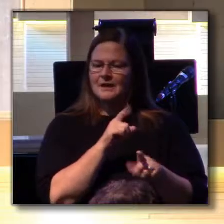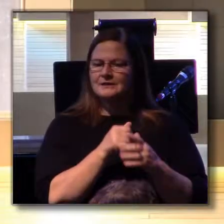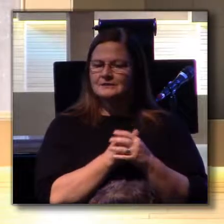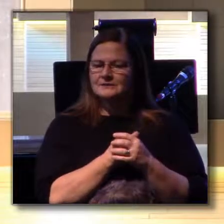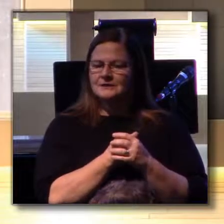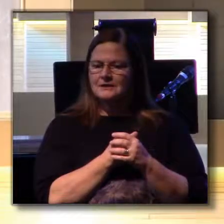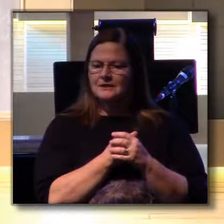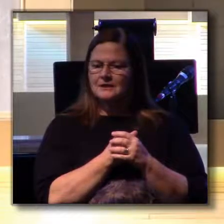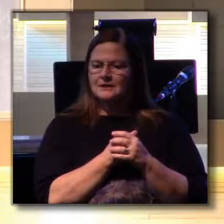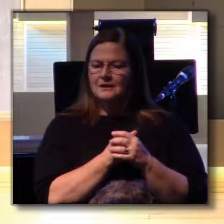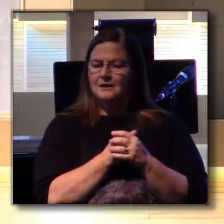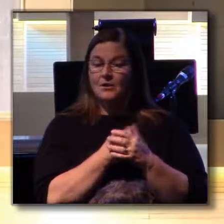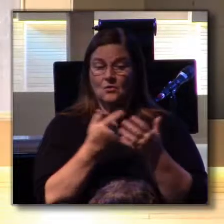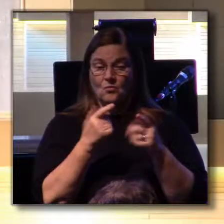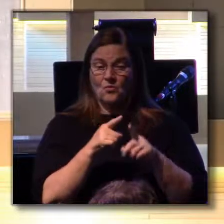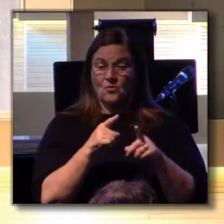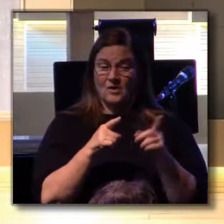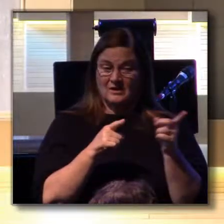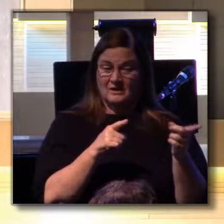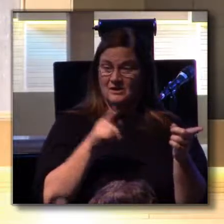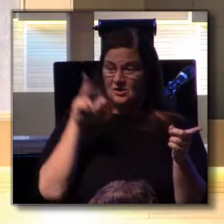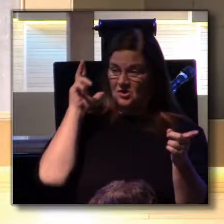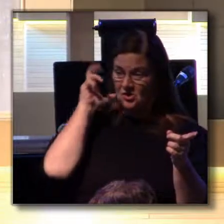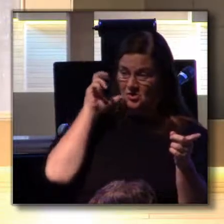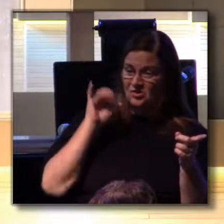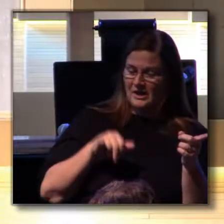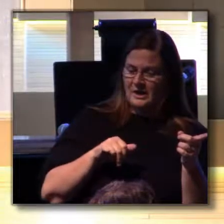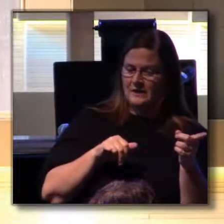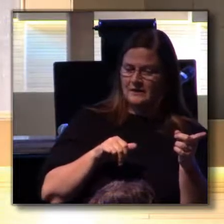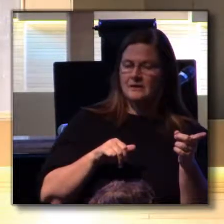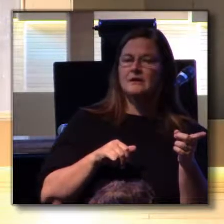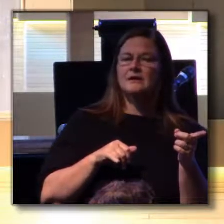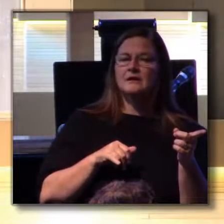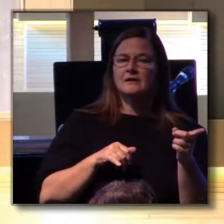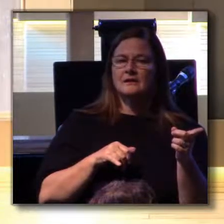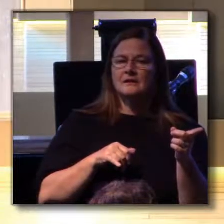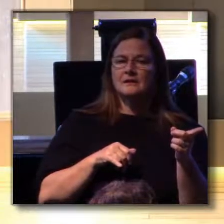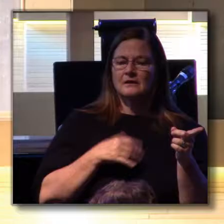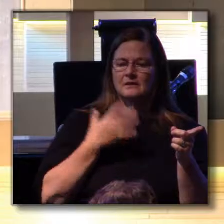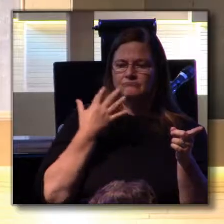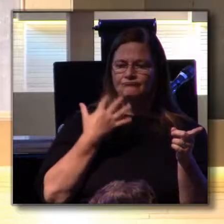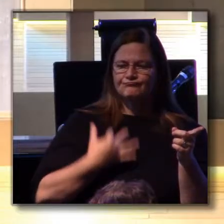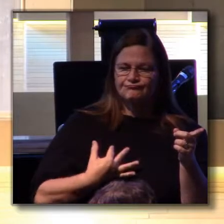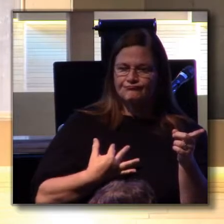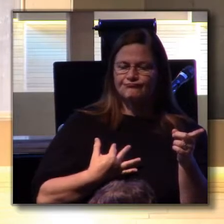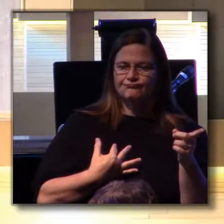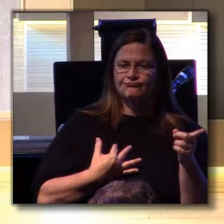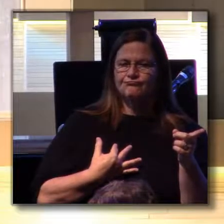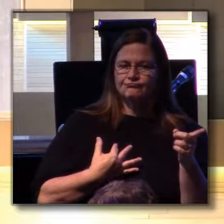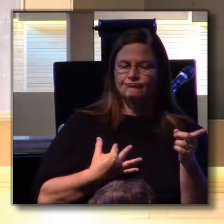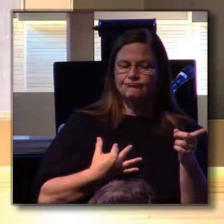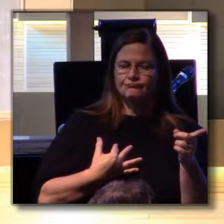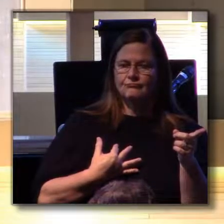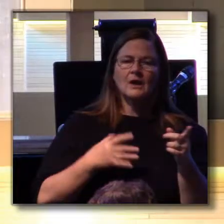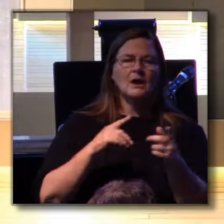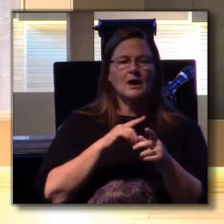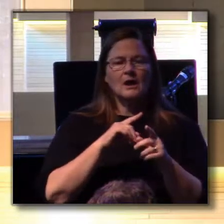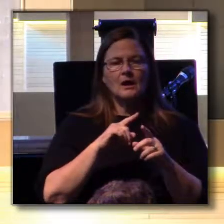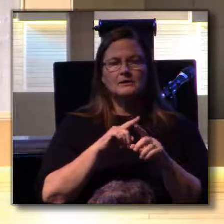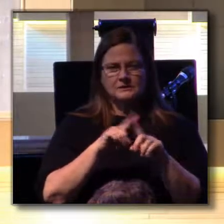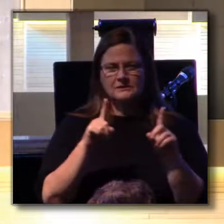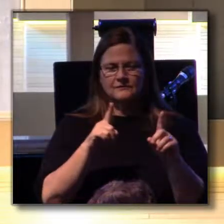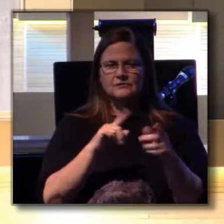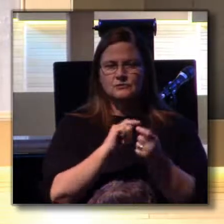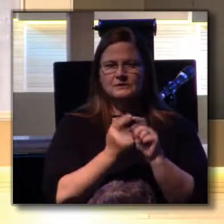these words, NASB says, he was saddened. Another way to translate this was his